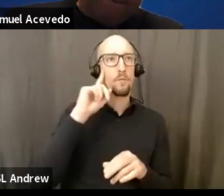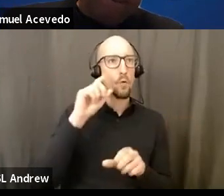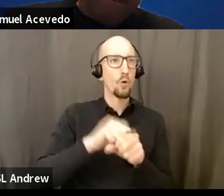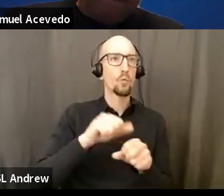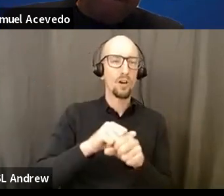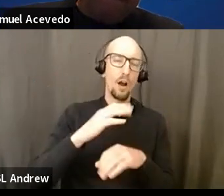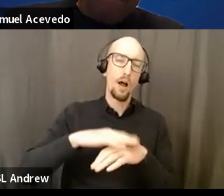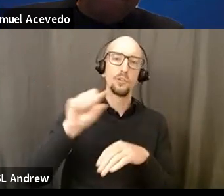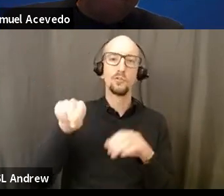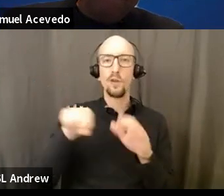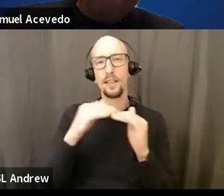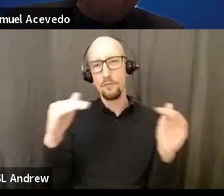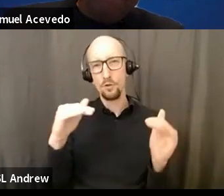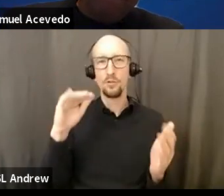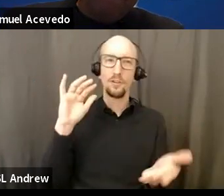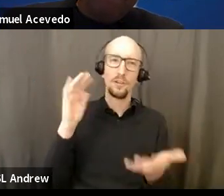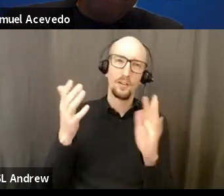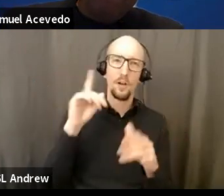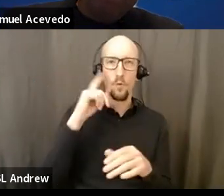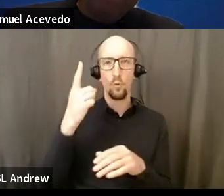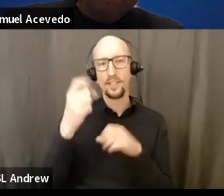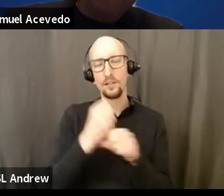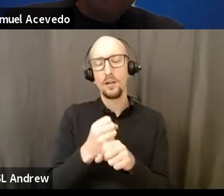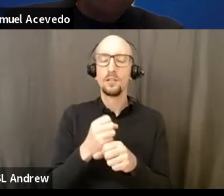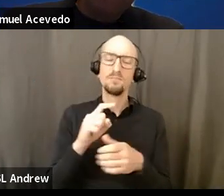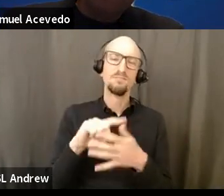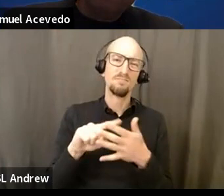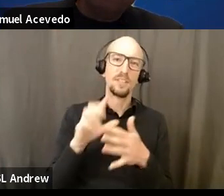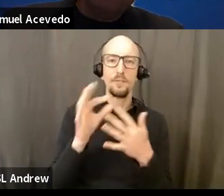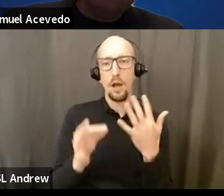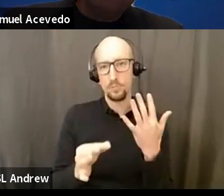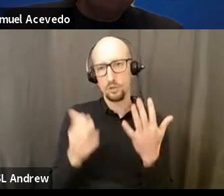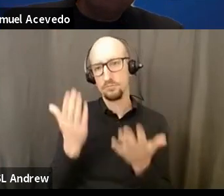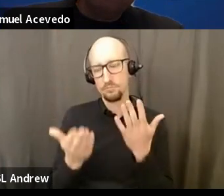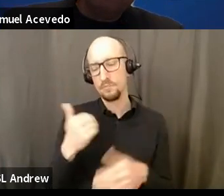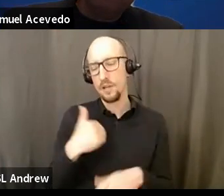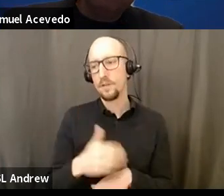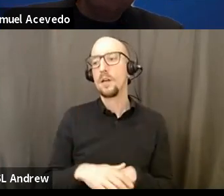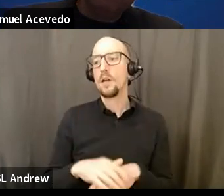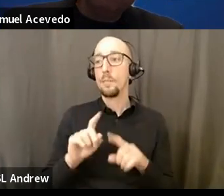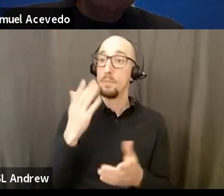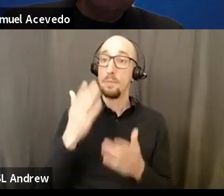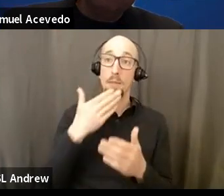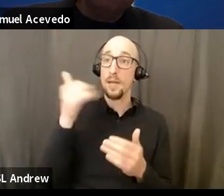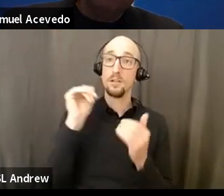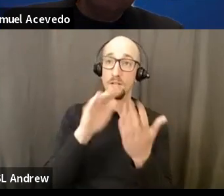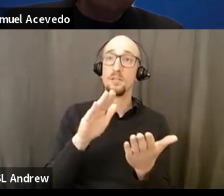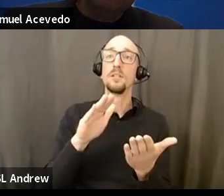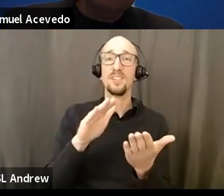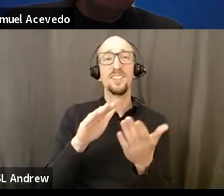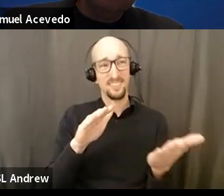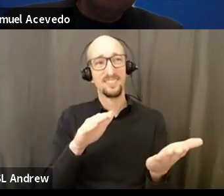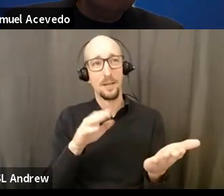These are possibilities, but perhaps our attention is best placed, as Pastor Acevedo